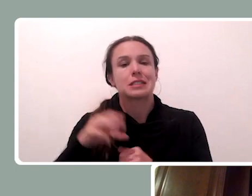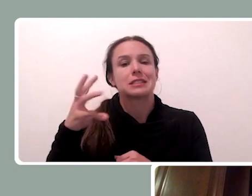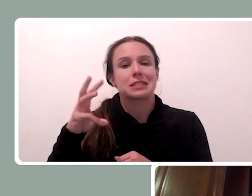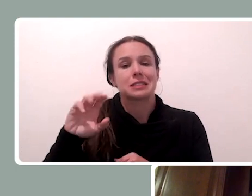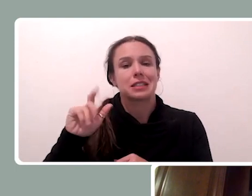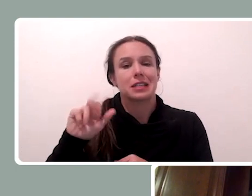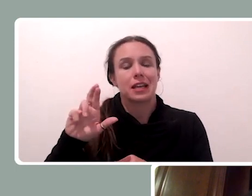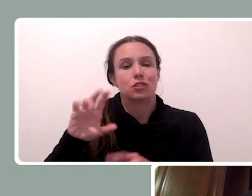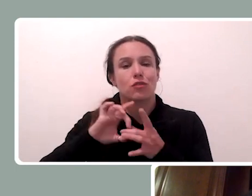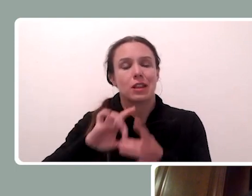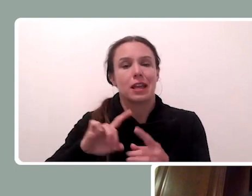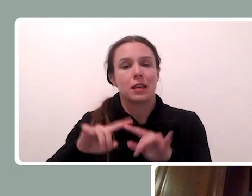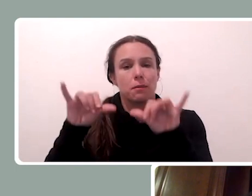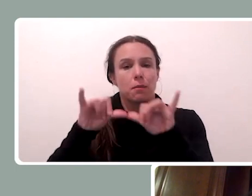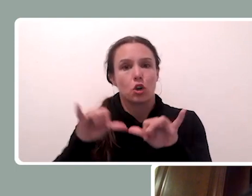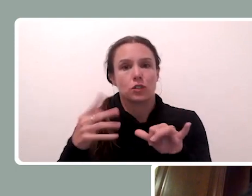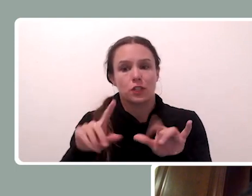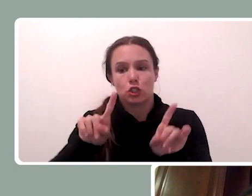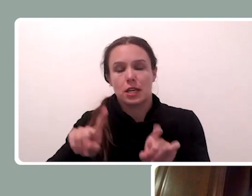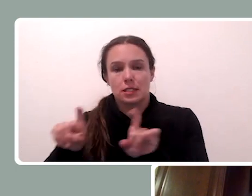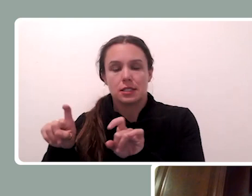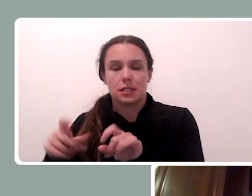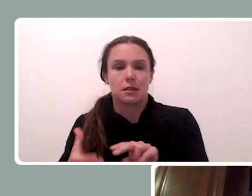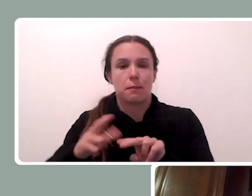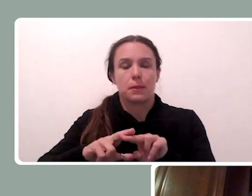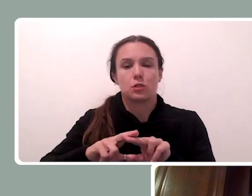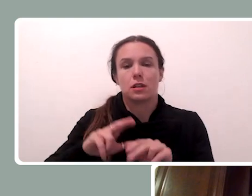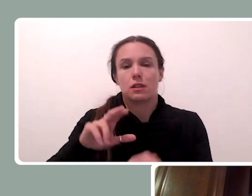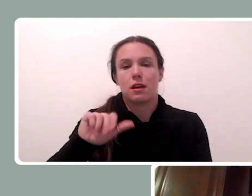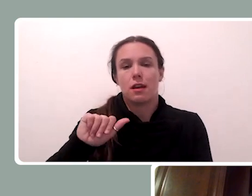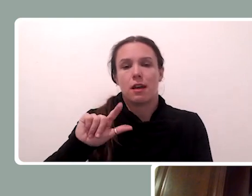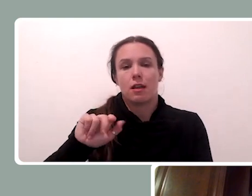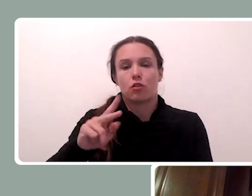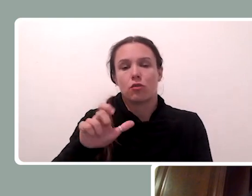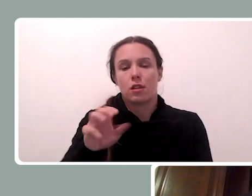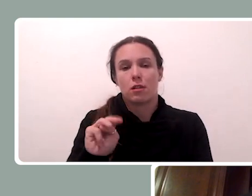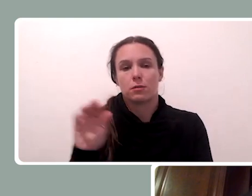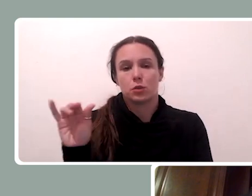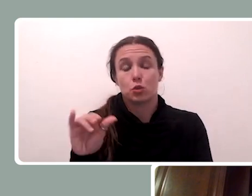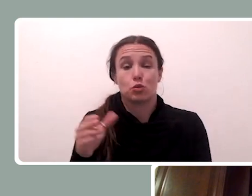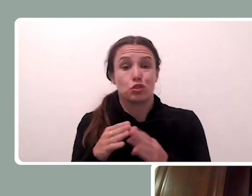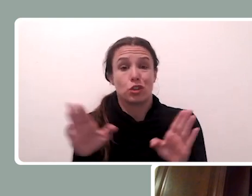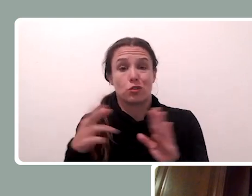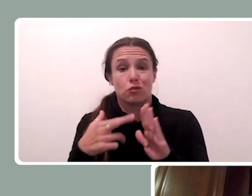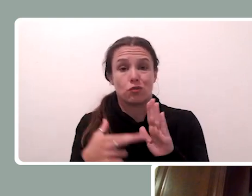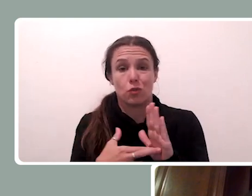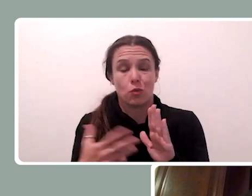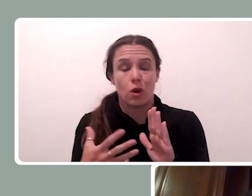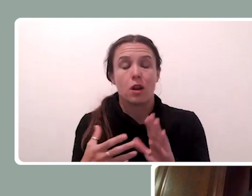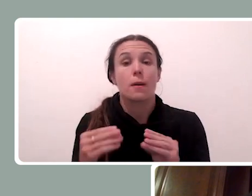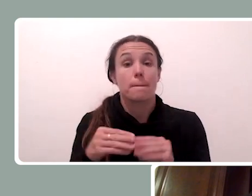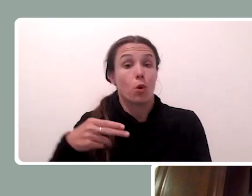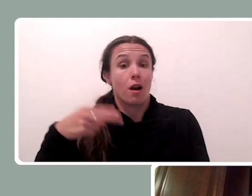cancer-related markers that is tested and is built into the algorithm of Oncotype also. As a general rule, the higher